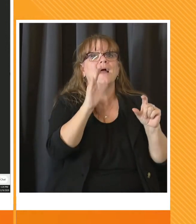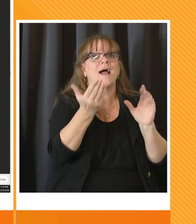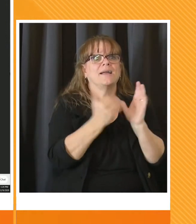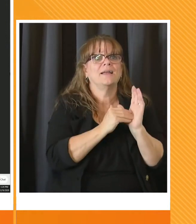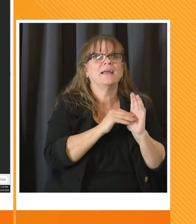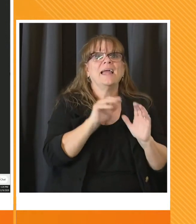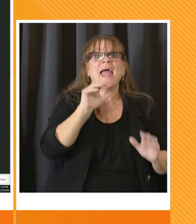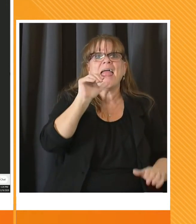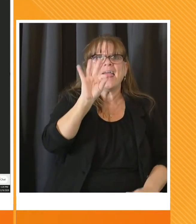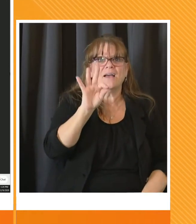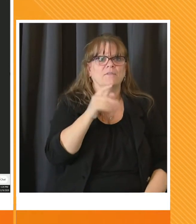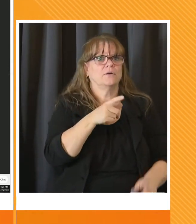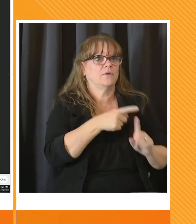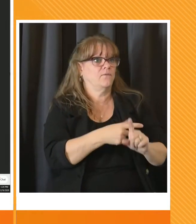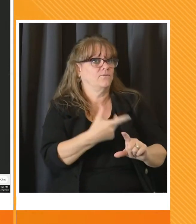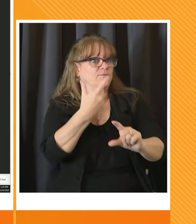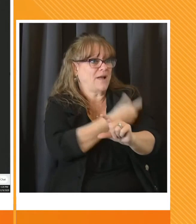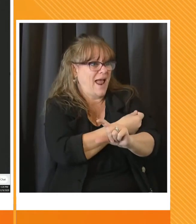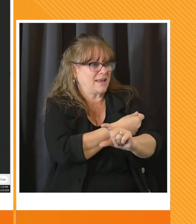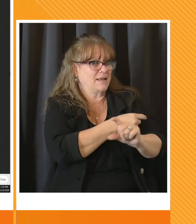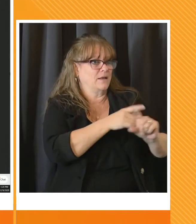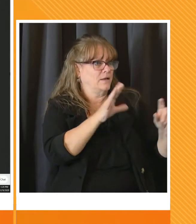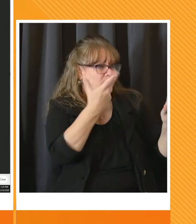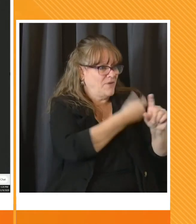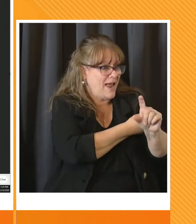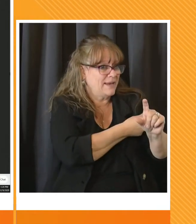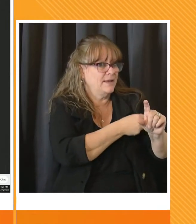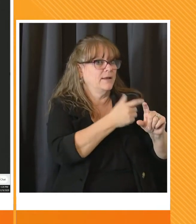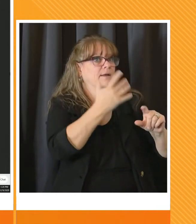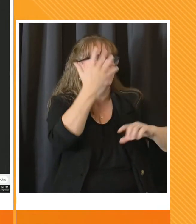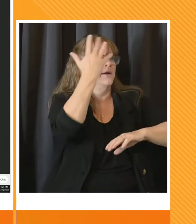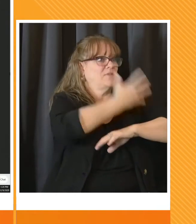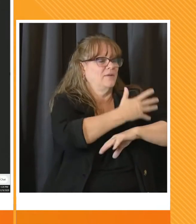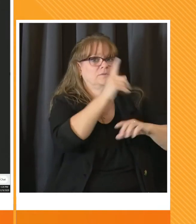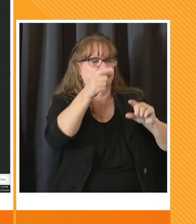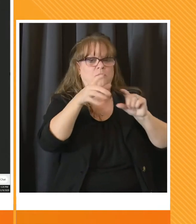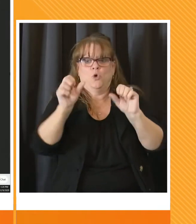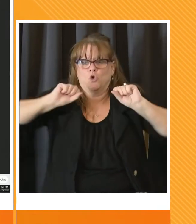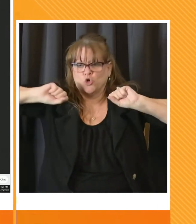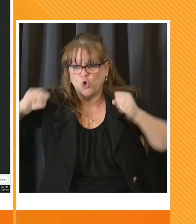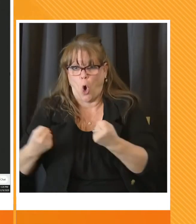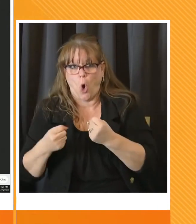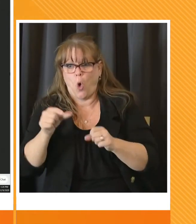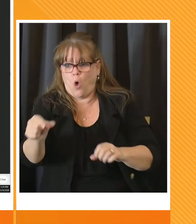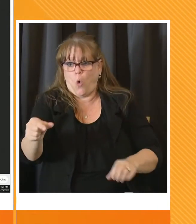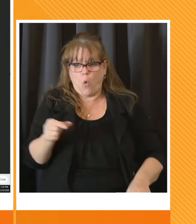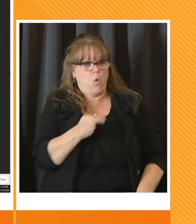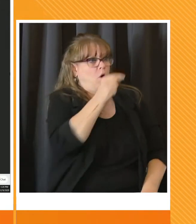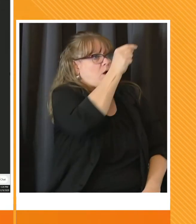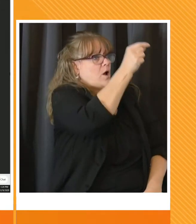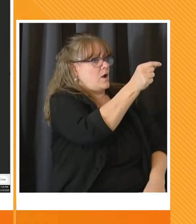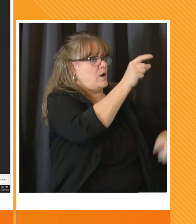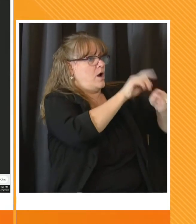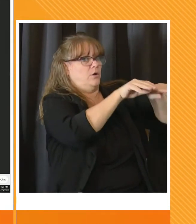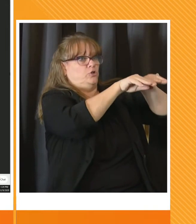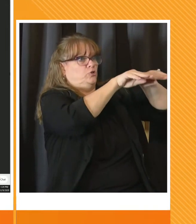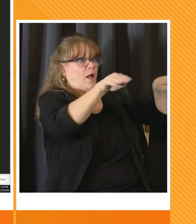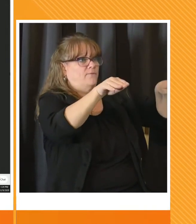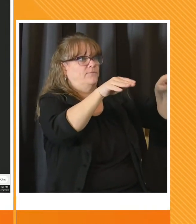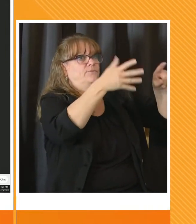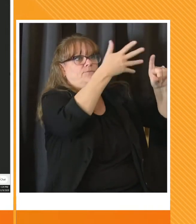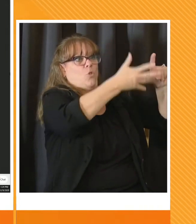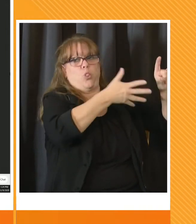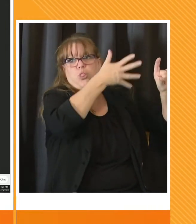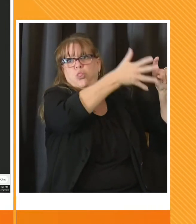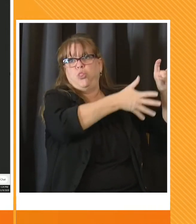been administered, so we can work with that provider to ensure that we come up with a plan for them to utilize it, or we can move it to another location